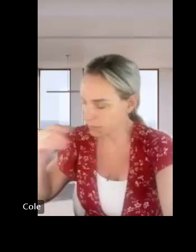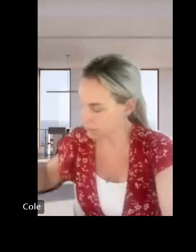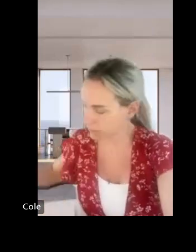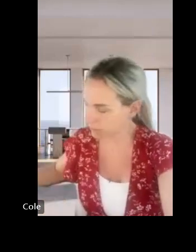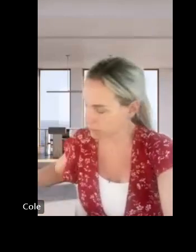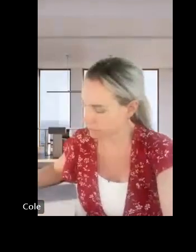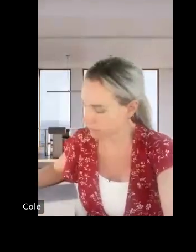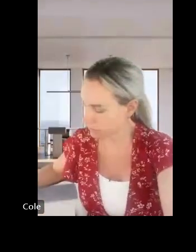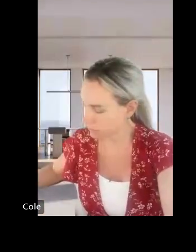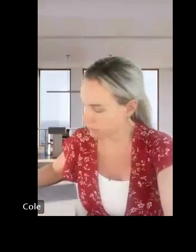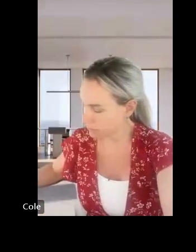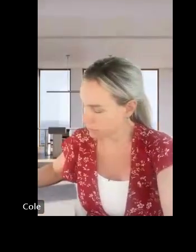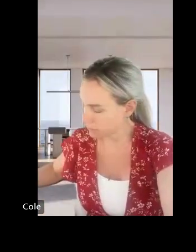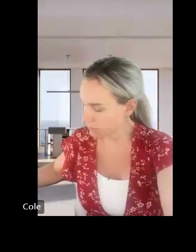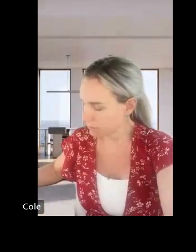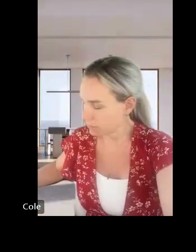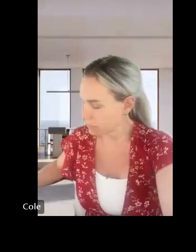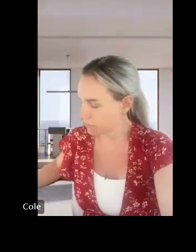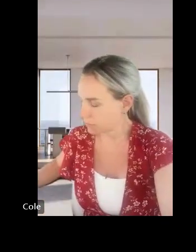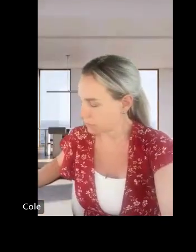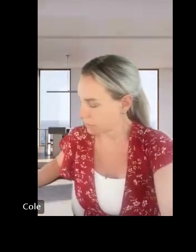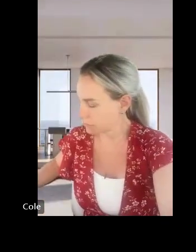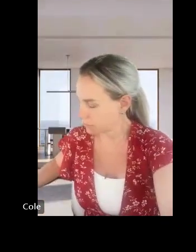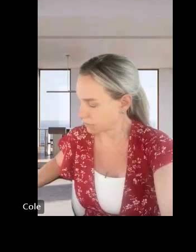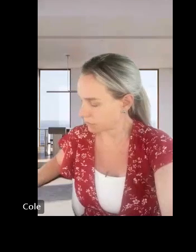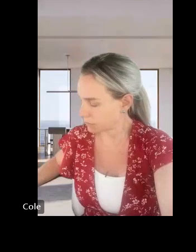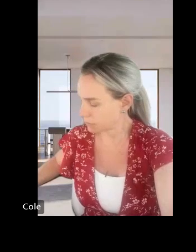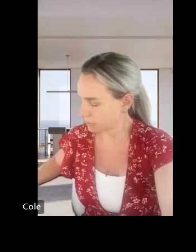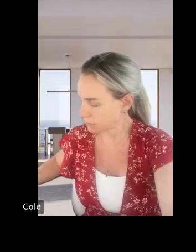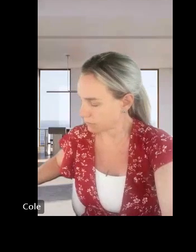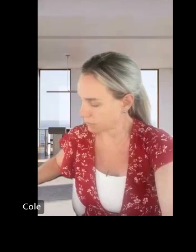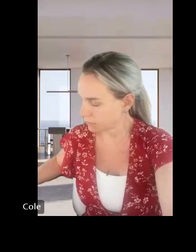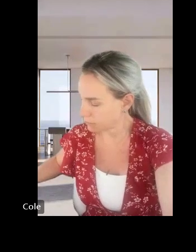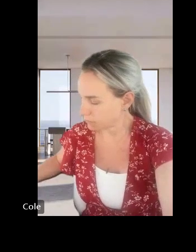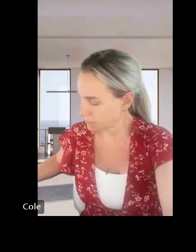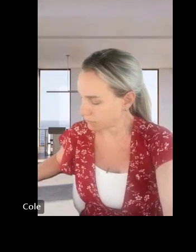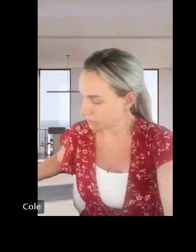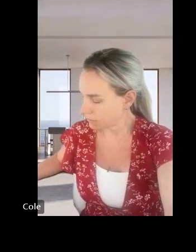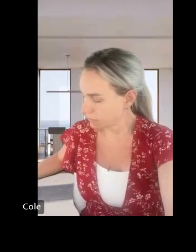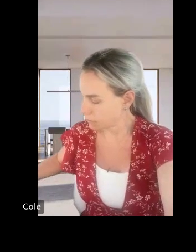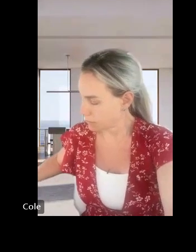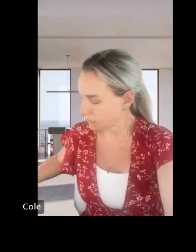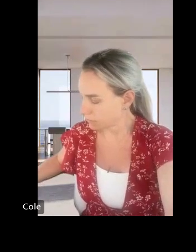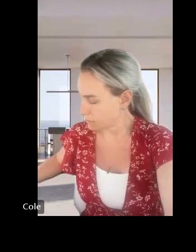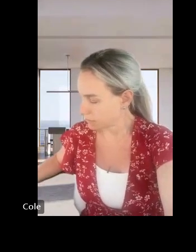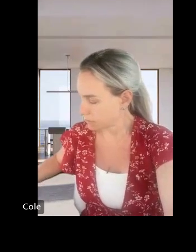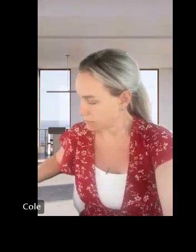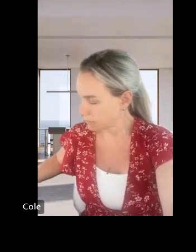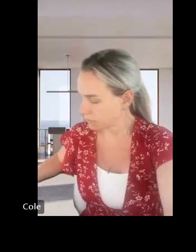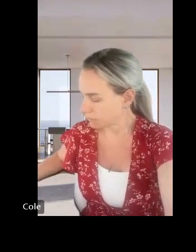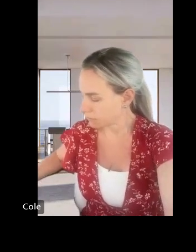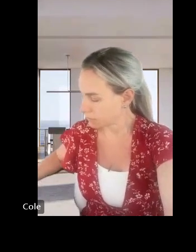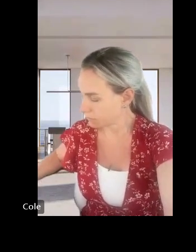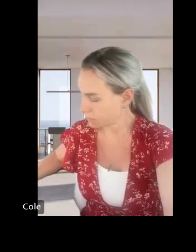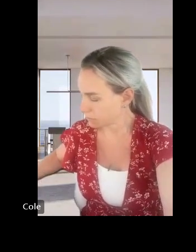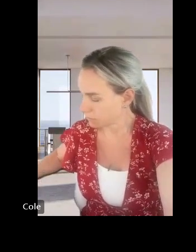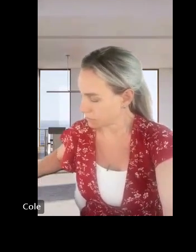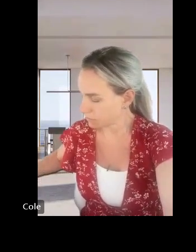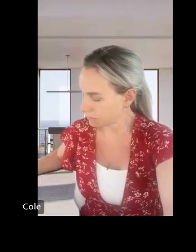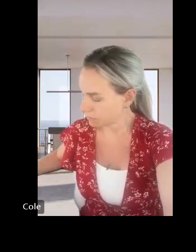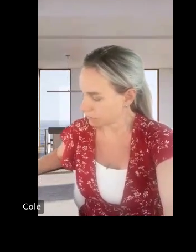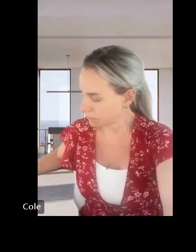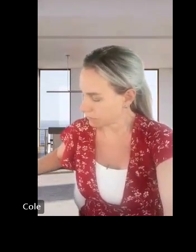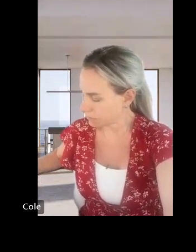comprehensive curriculum programs, art education, so repeat, professional development, under staffing and